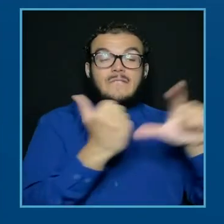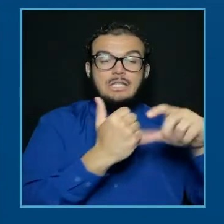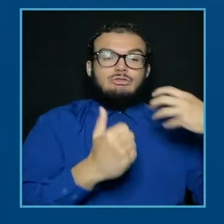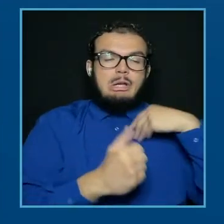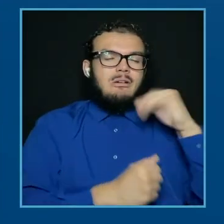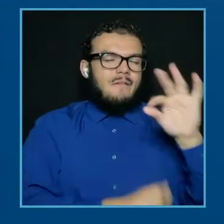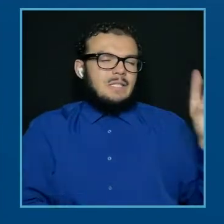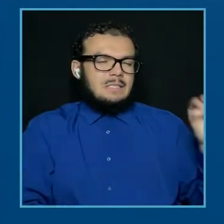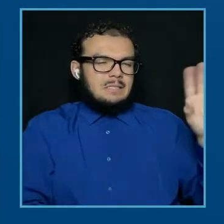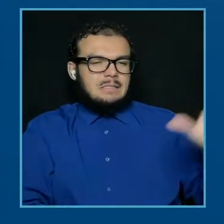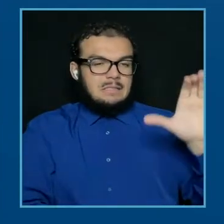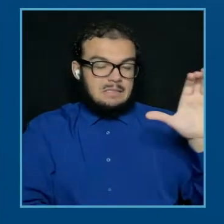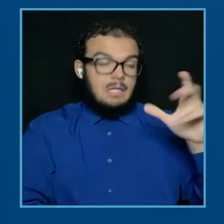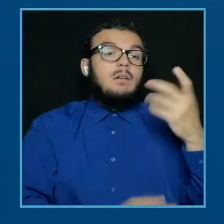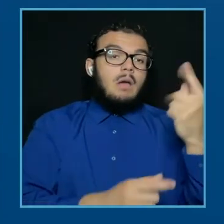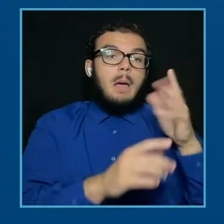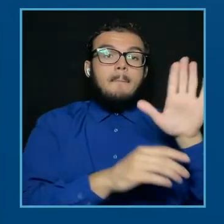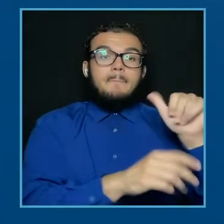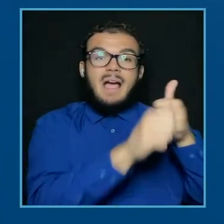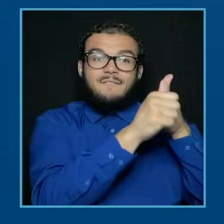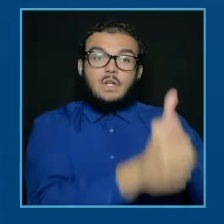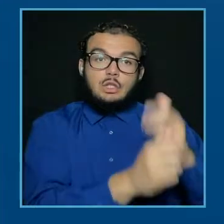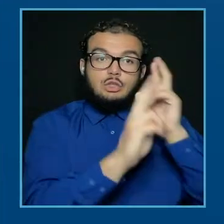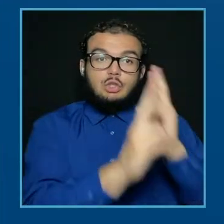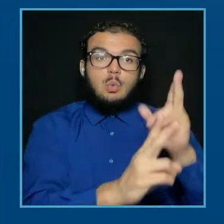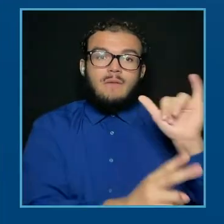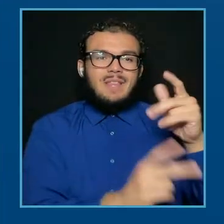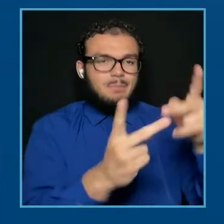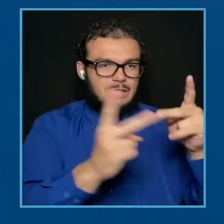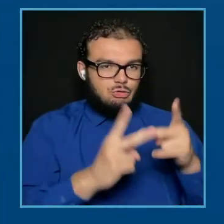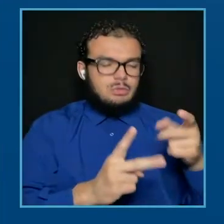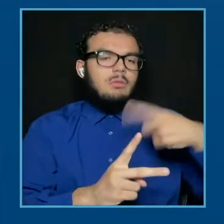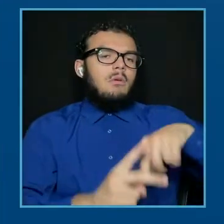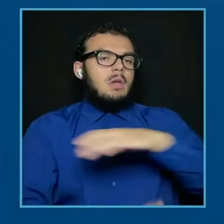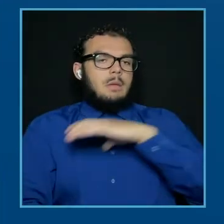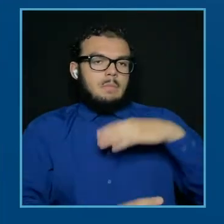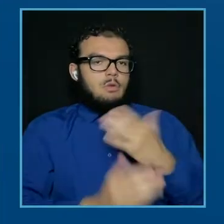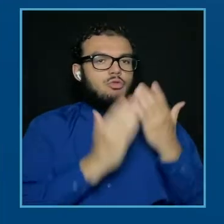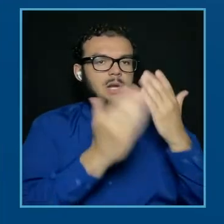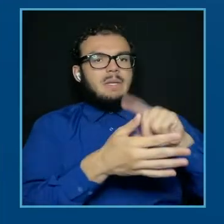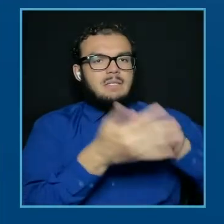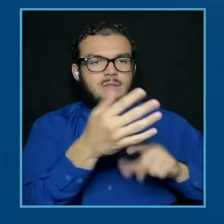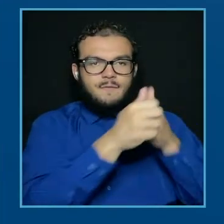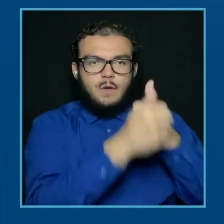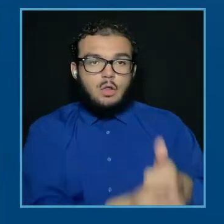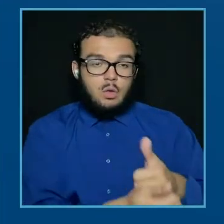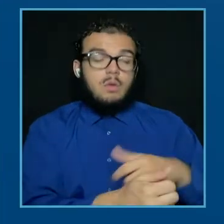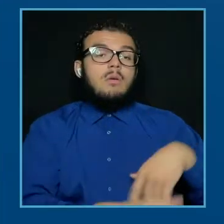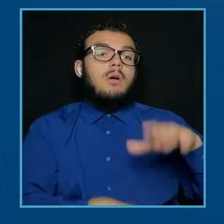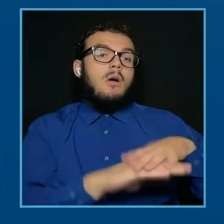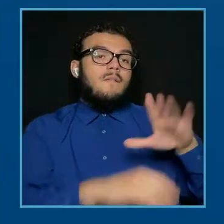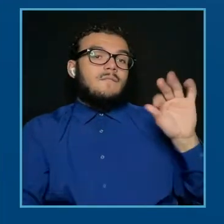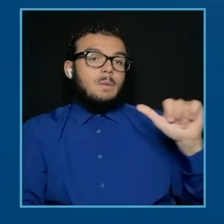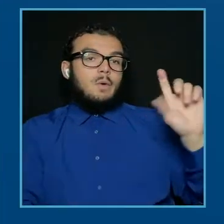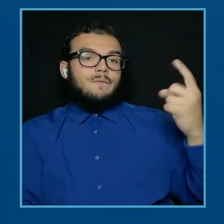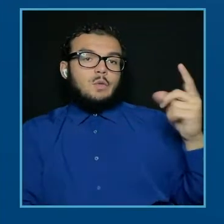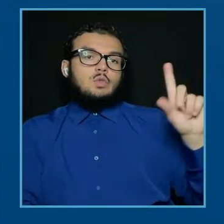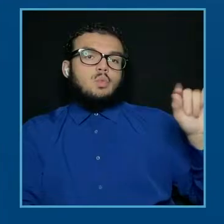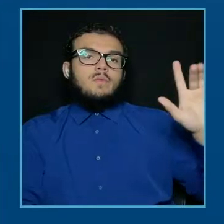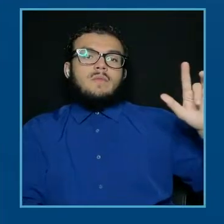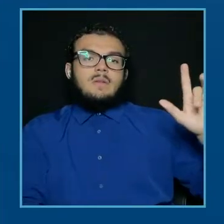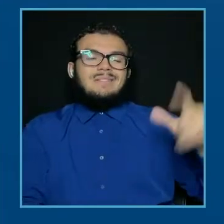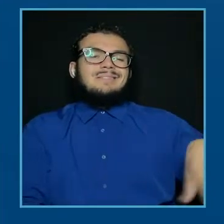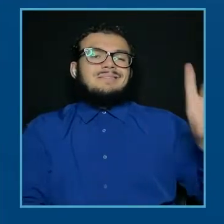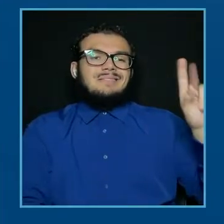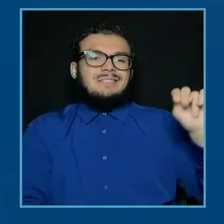that position, members of the DNC, the committee recommends as follows. Whereas on February 1st, 2025, the DNC